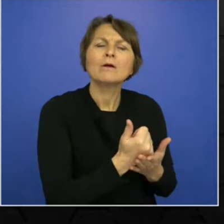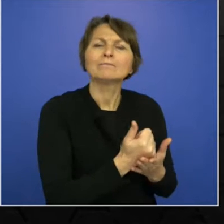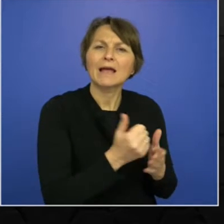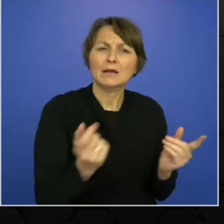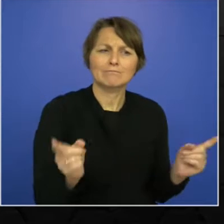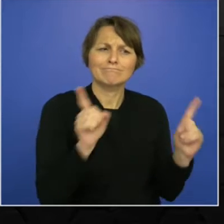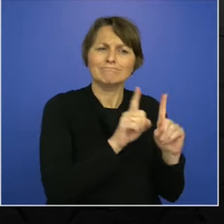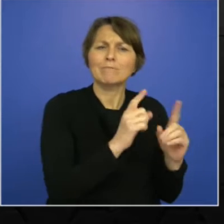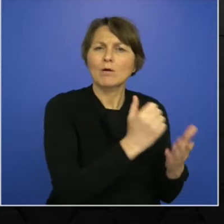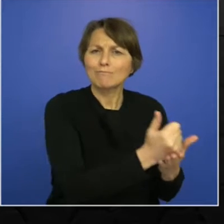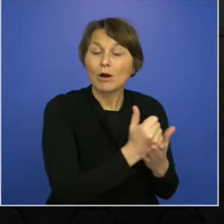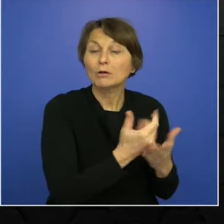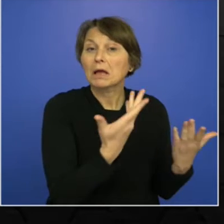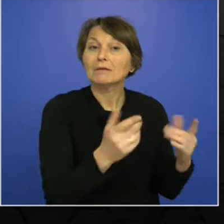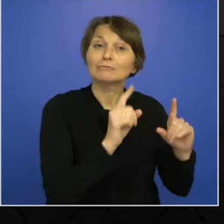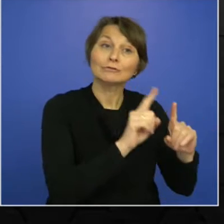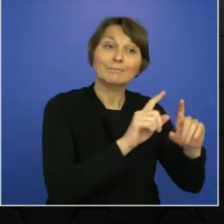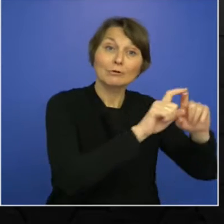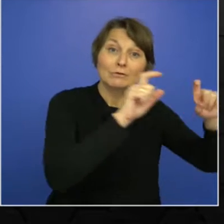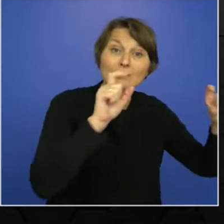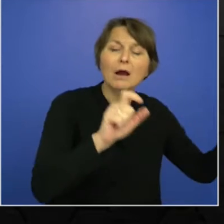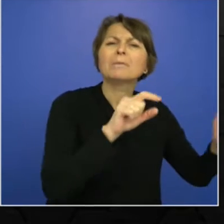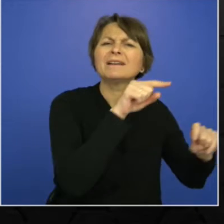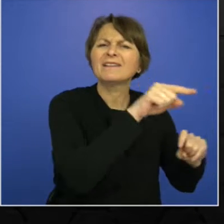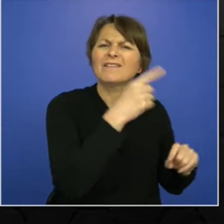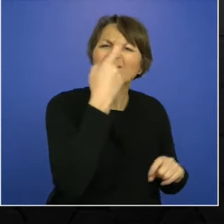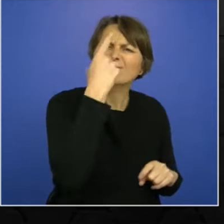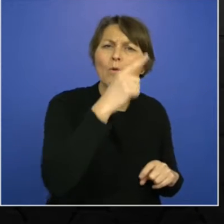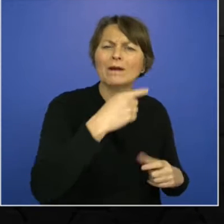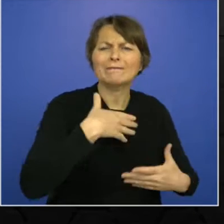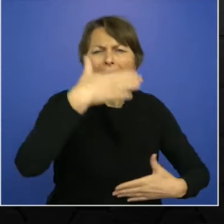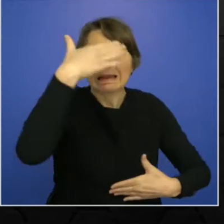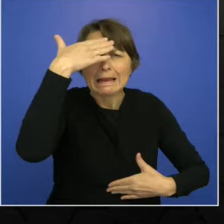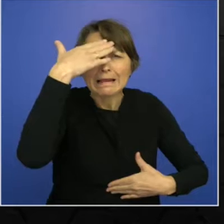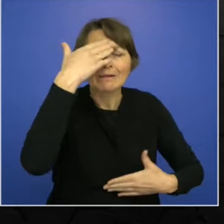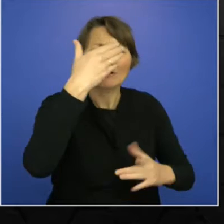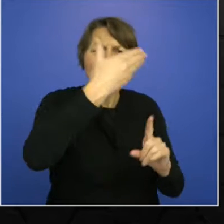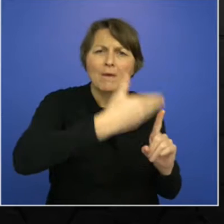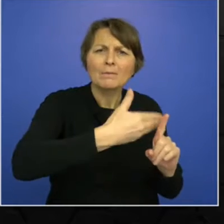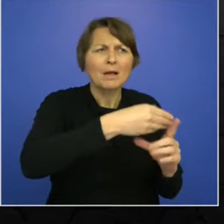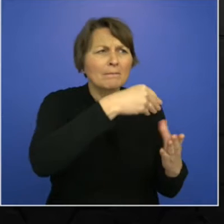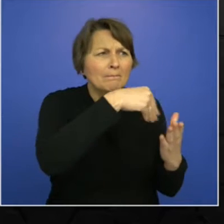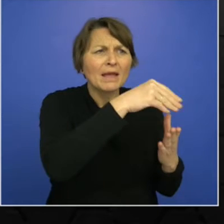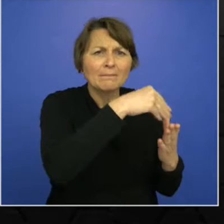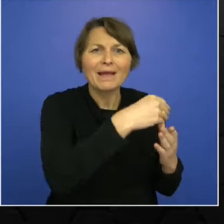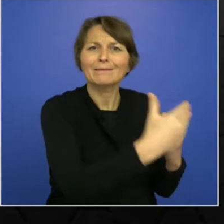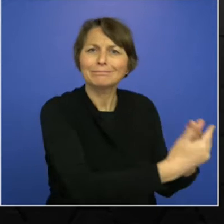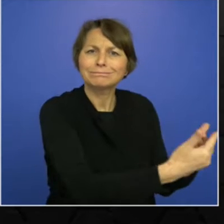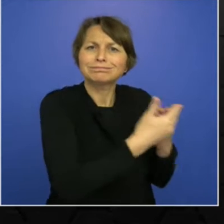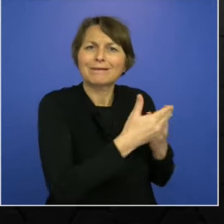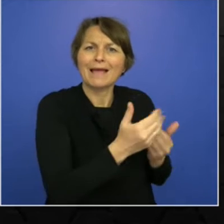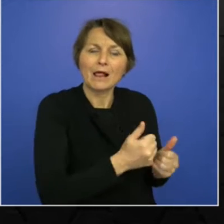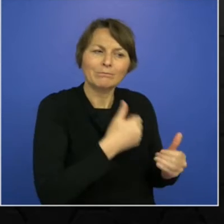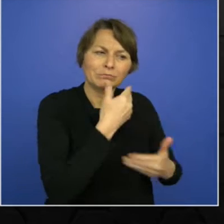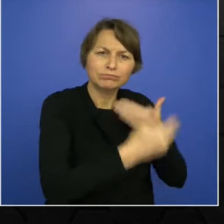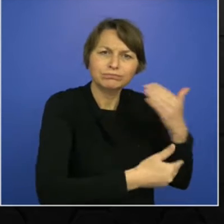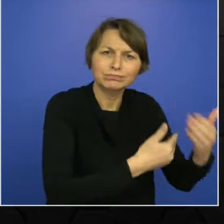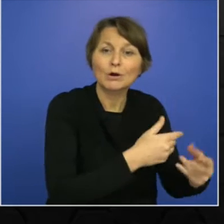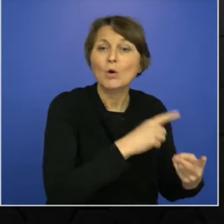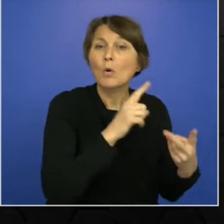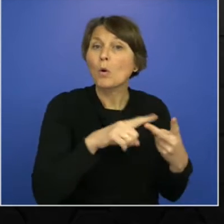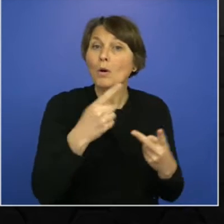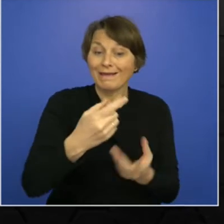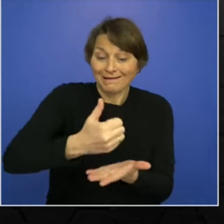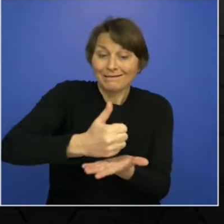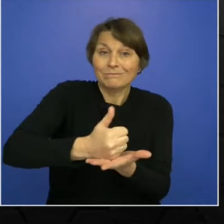insurance, or maybe they are telemedicine providers, or even some pharmaceutical companies, or even some hospitals.